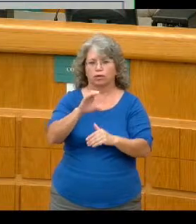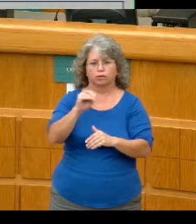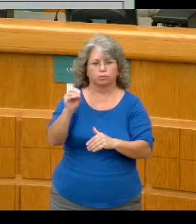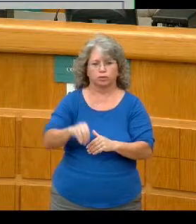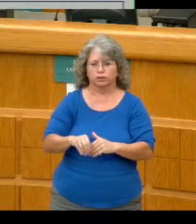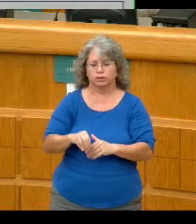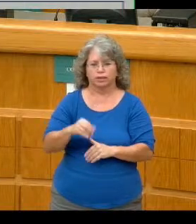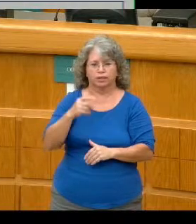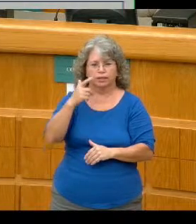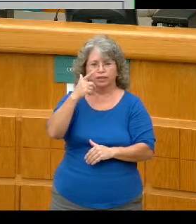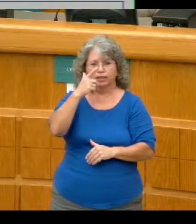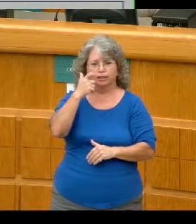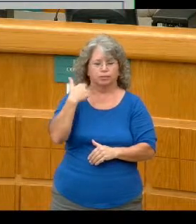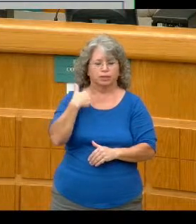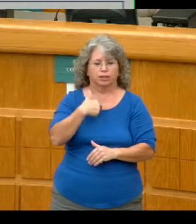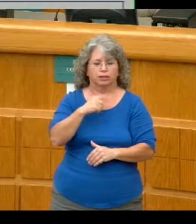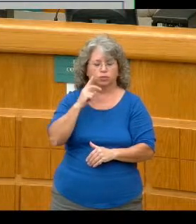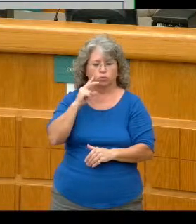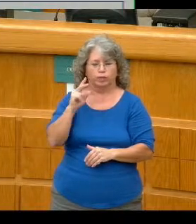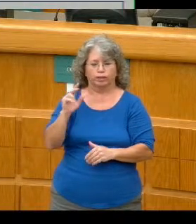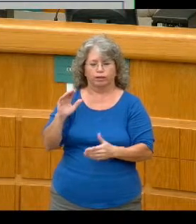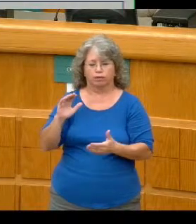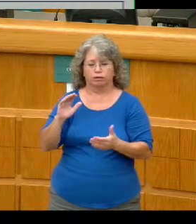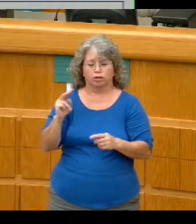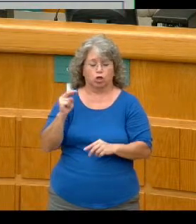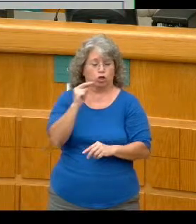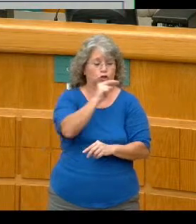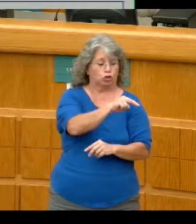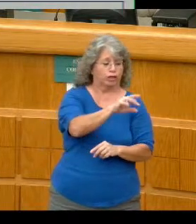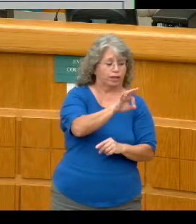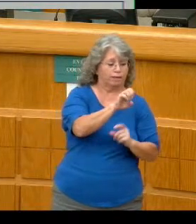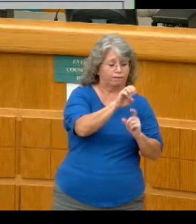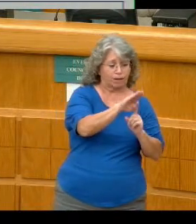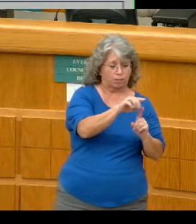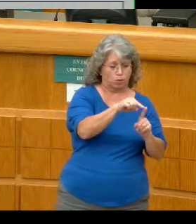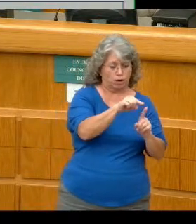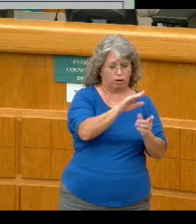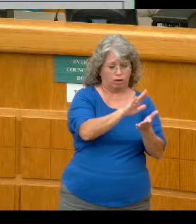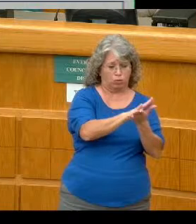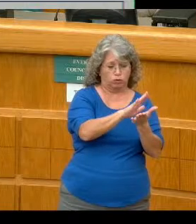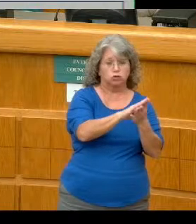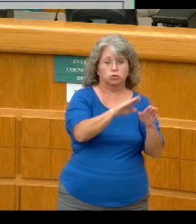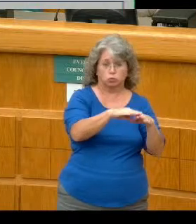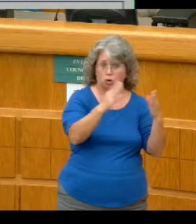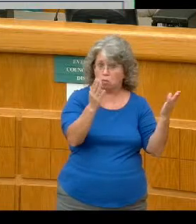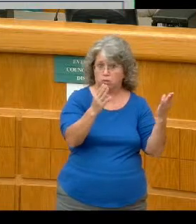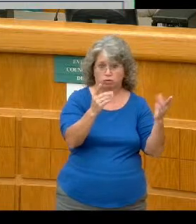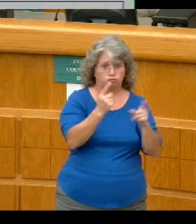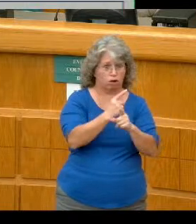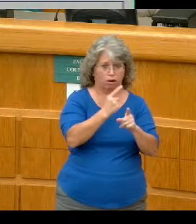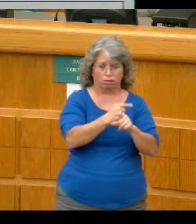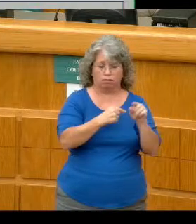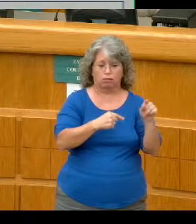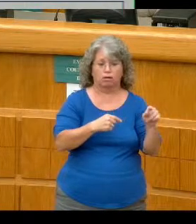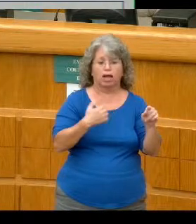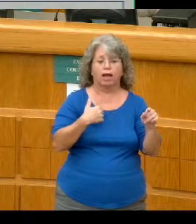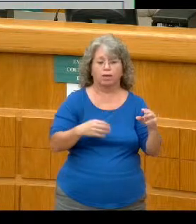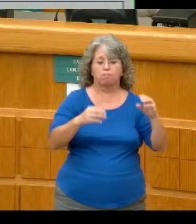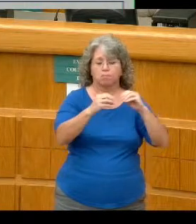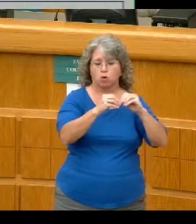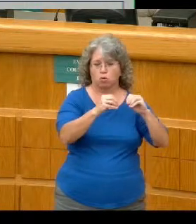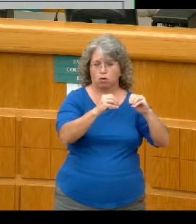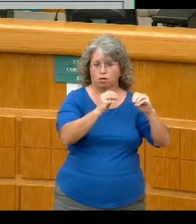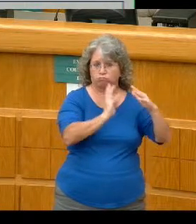100% because we're kind of keyed in on February where schools were open, and there was certainly a lot